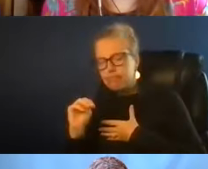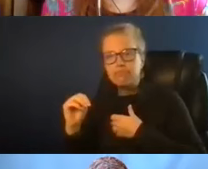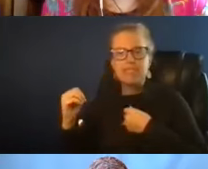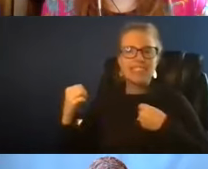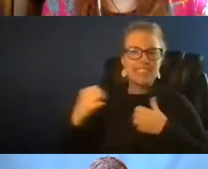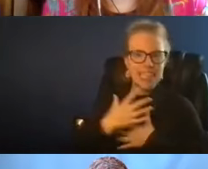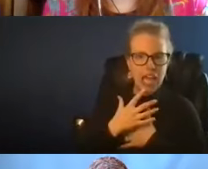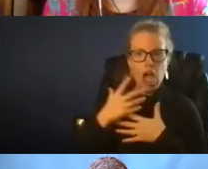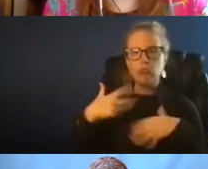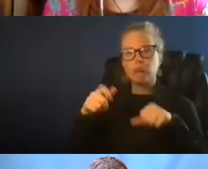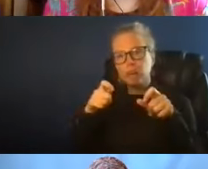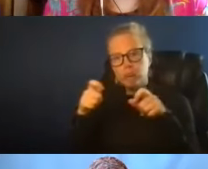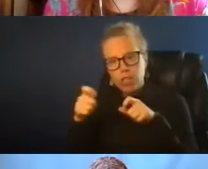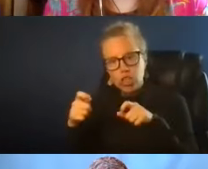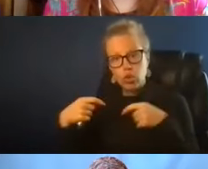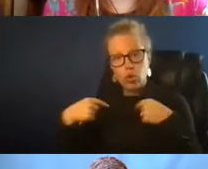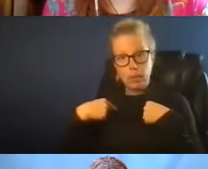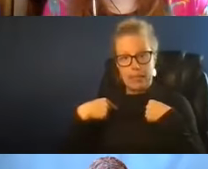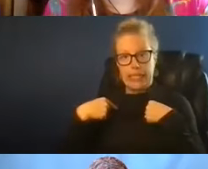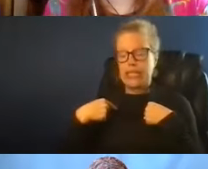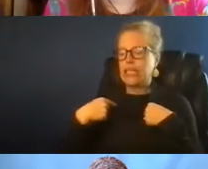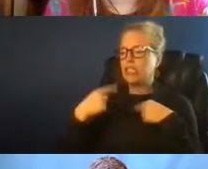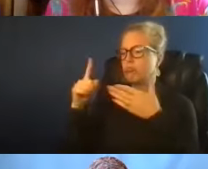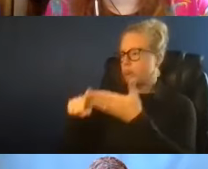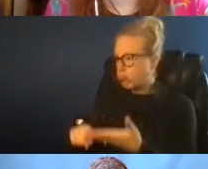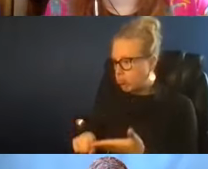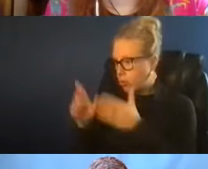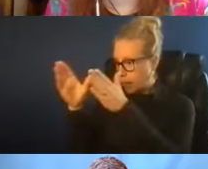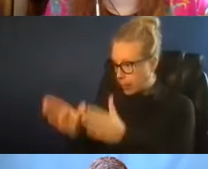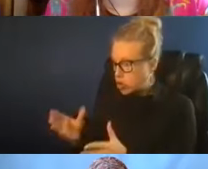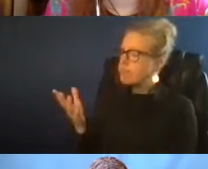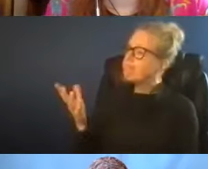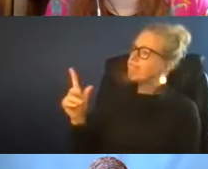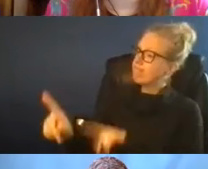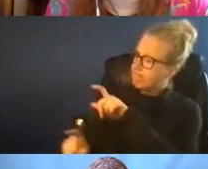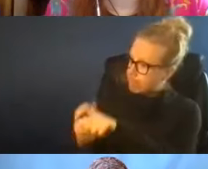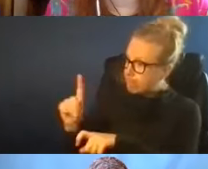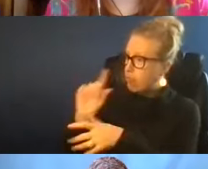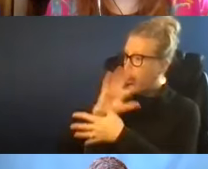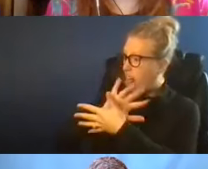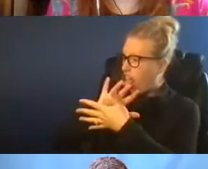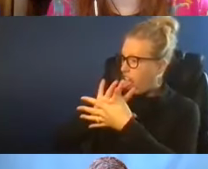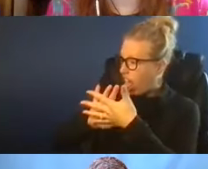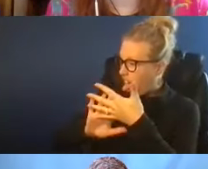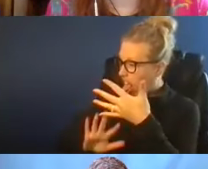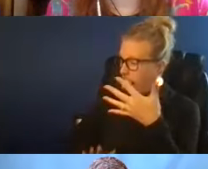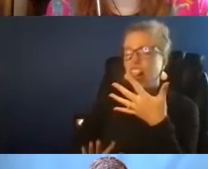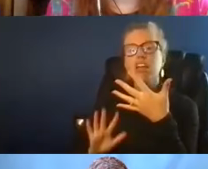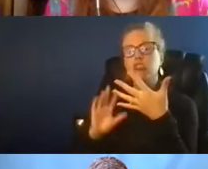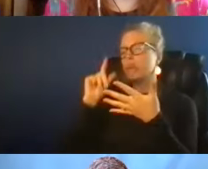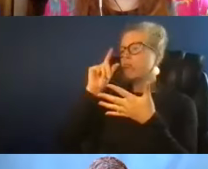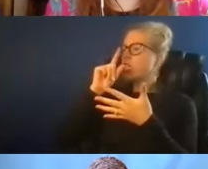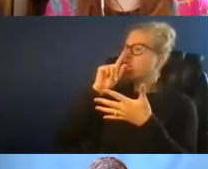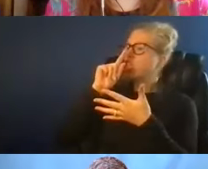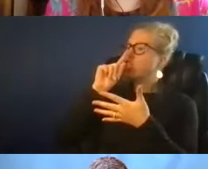You can check if you're working with a survivor, you can ask them about all of these different things and you can check the